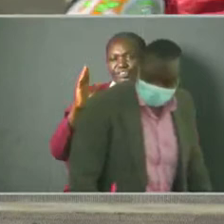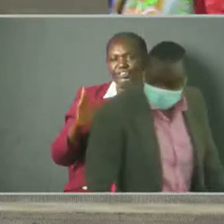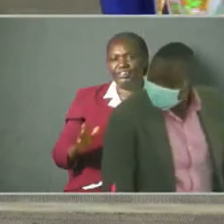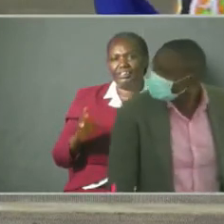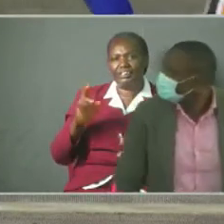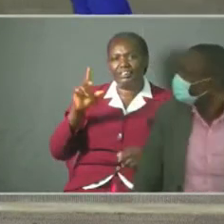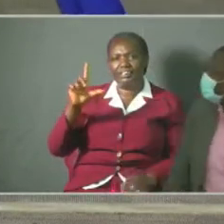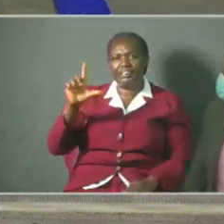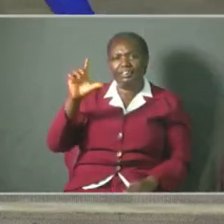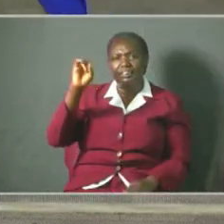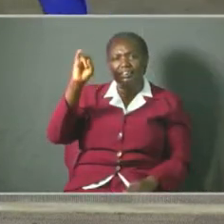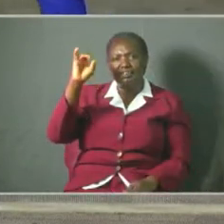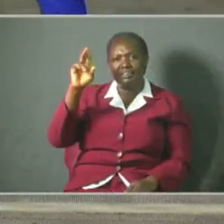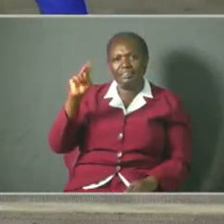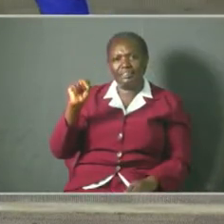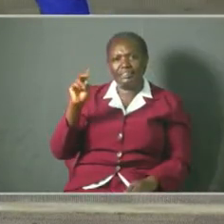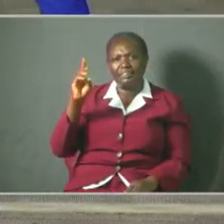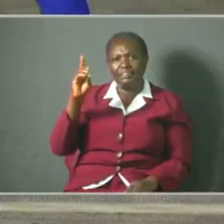Teacher Philista.